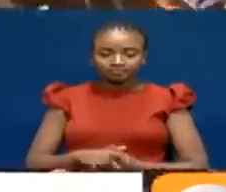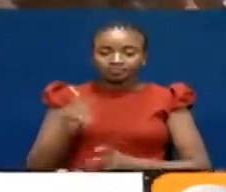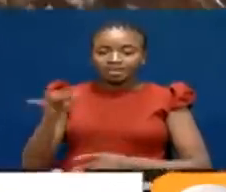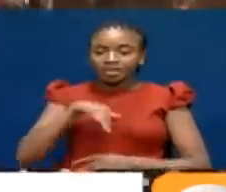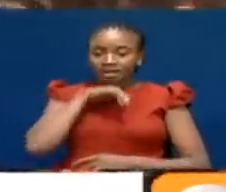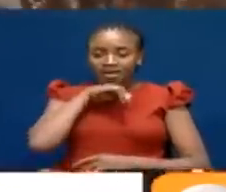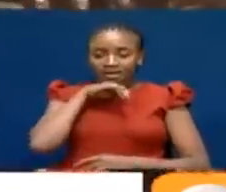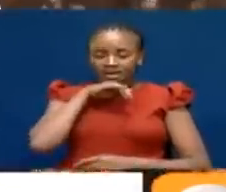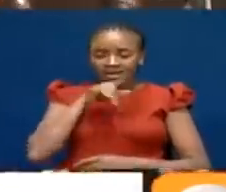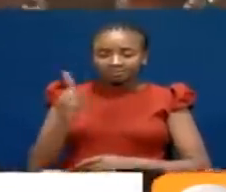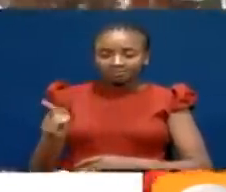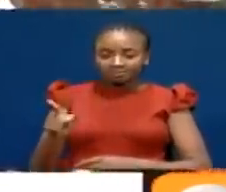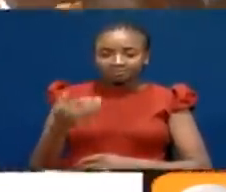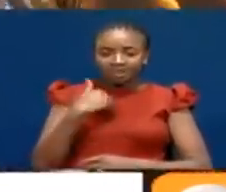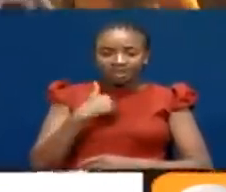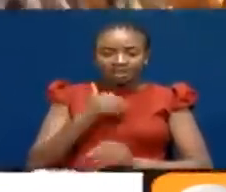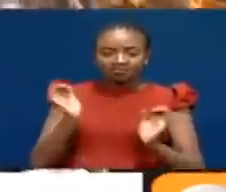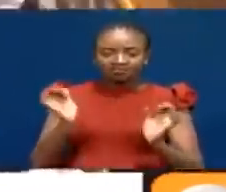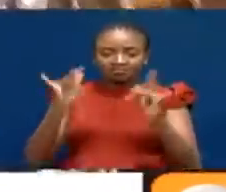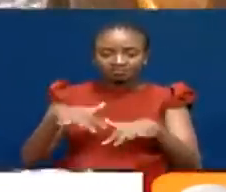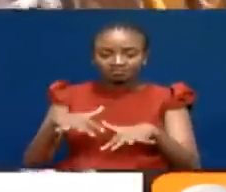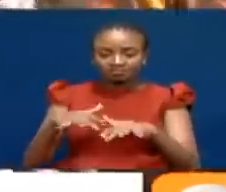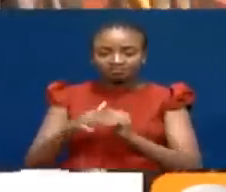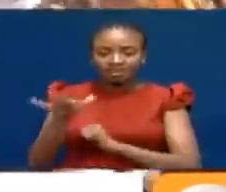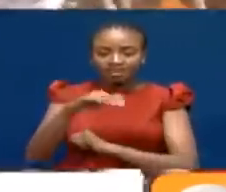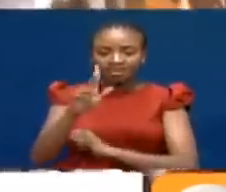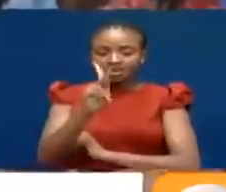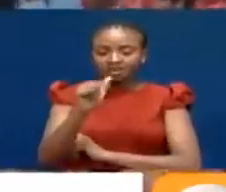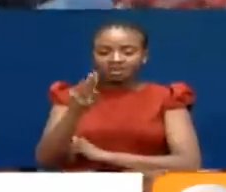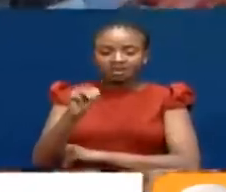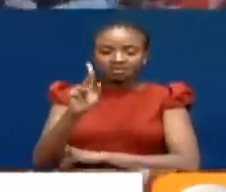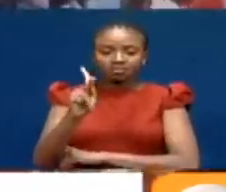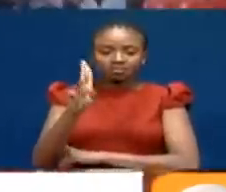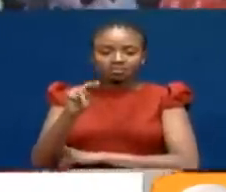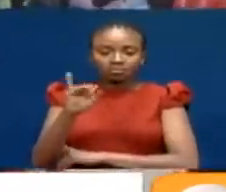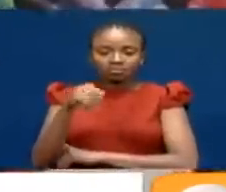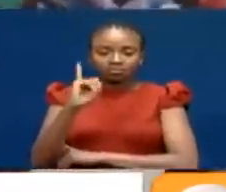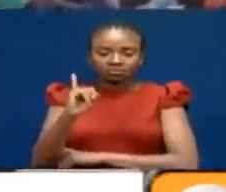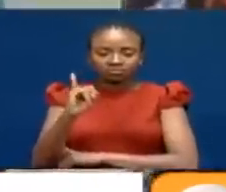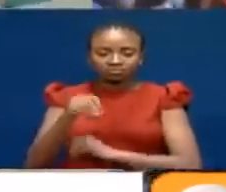Azimio leader Raila Odinga held a rally at the historic Kamukunji Grounds.